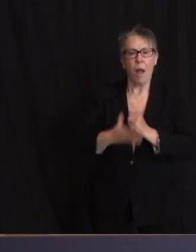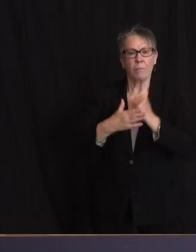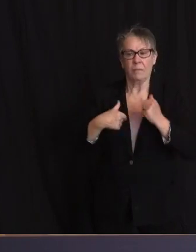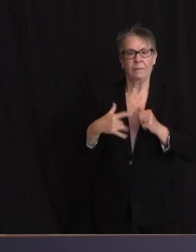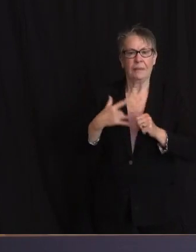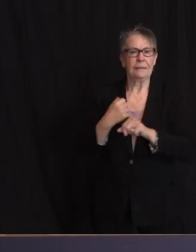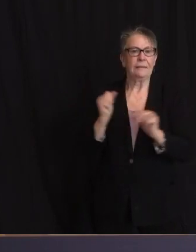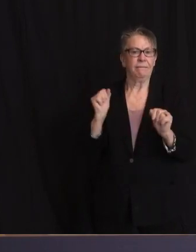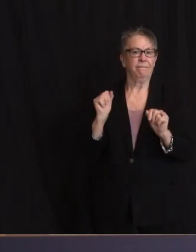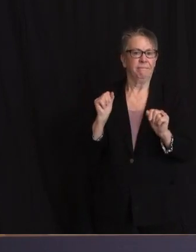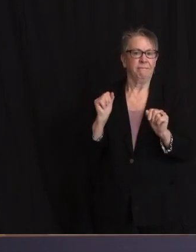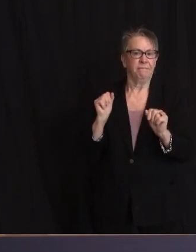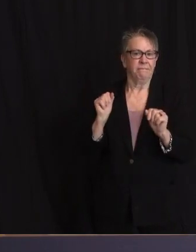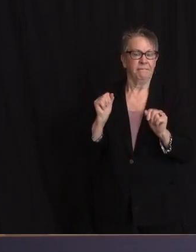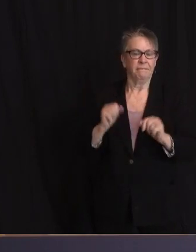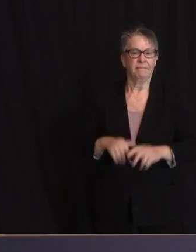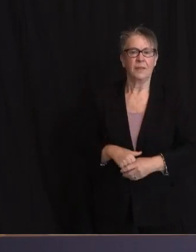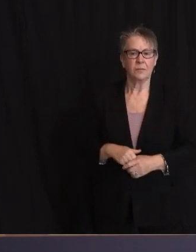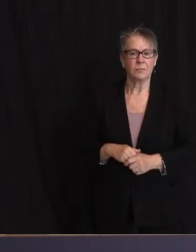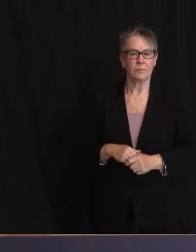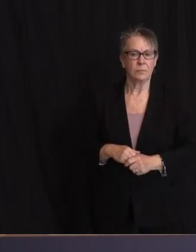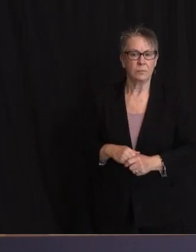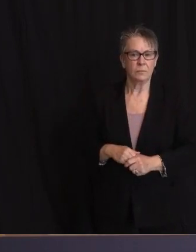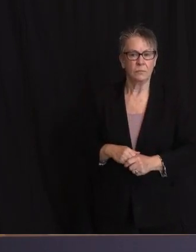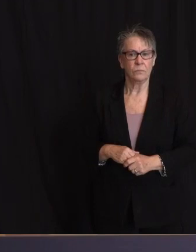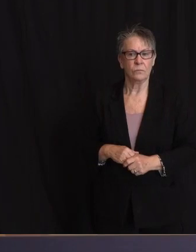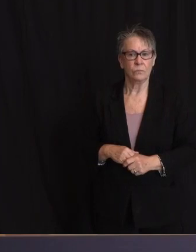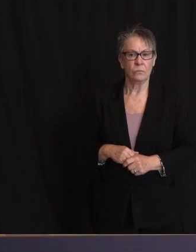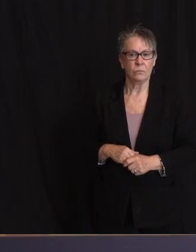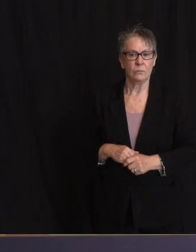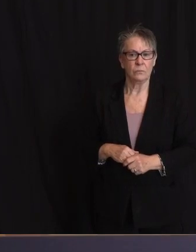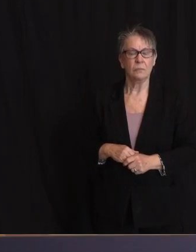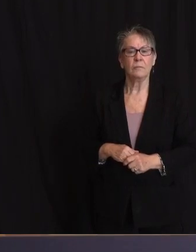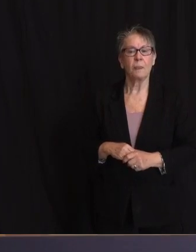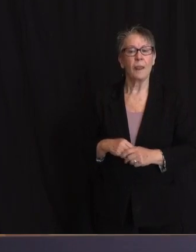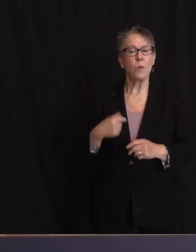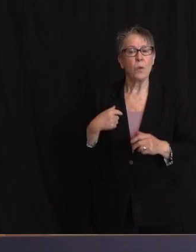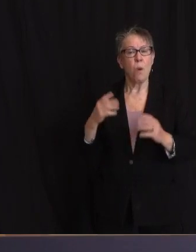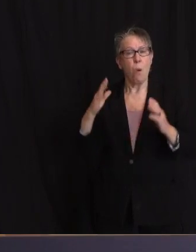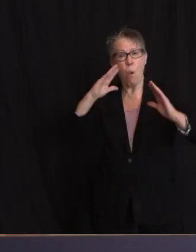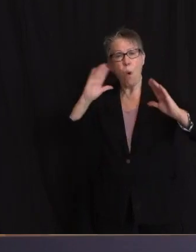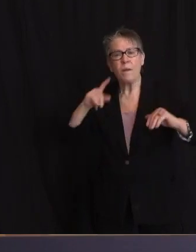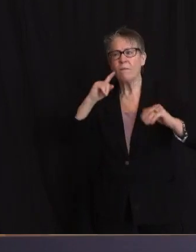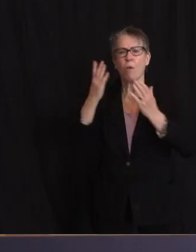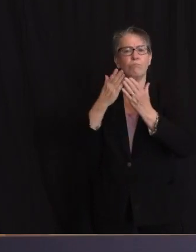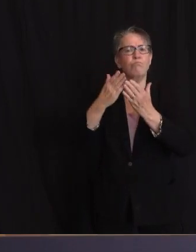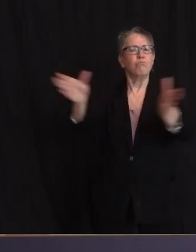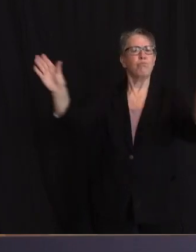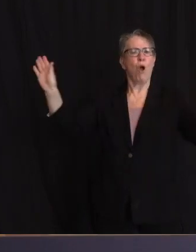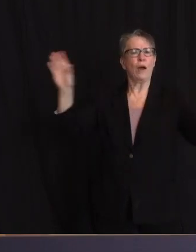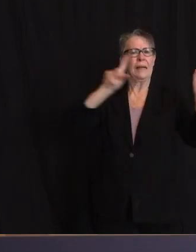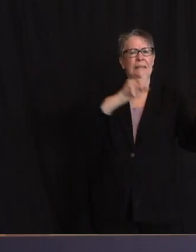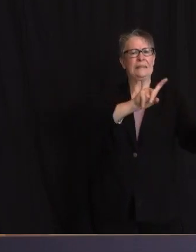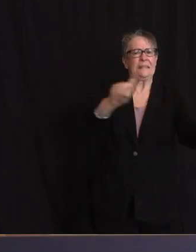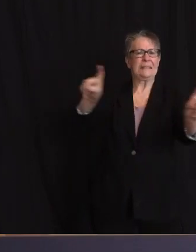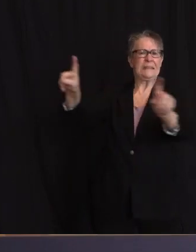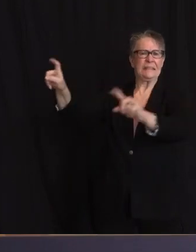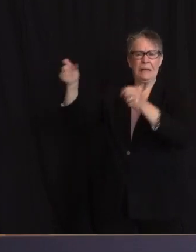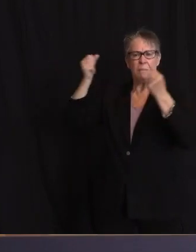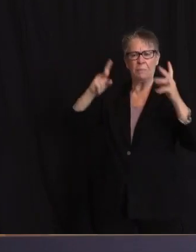without a license, at least 15 or 20,000 a day. That would be at least double what we've got now. But